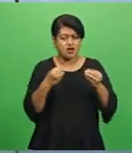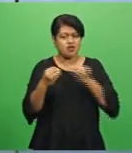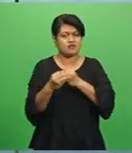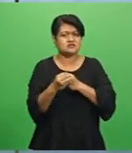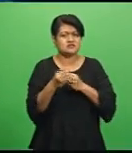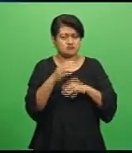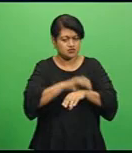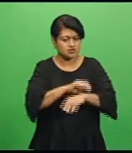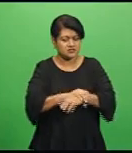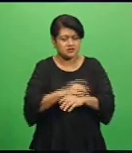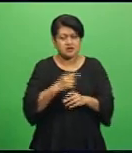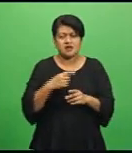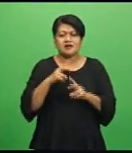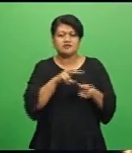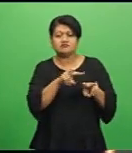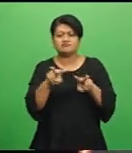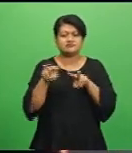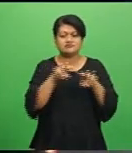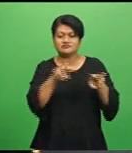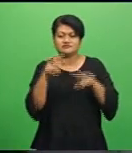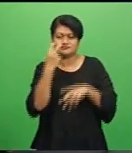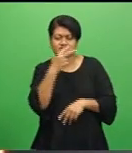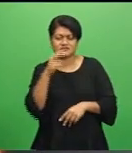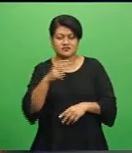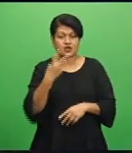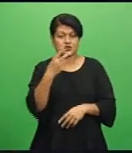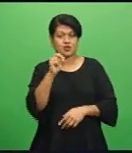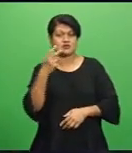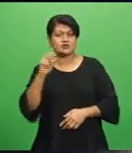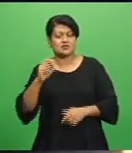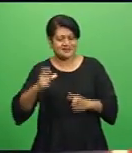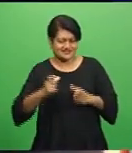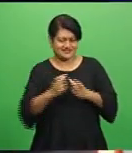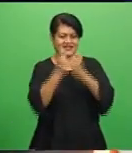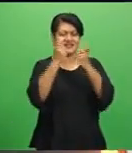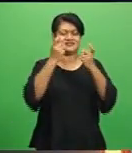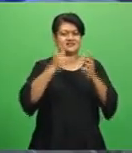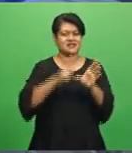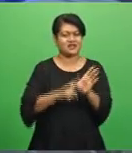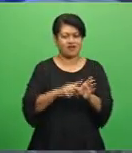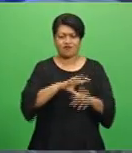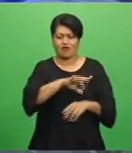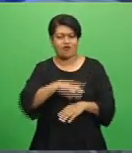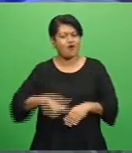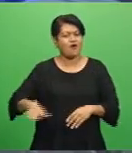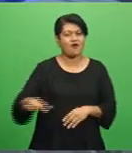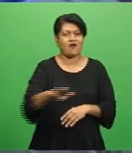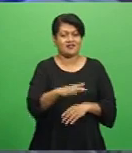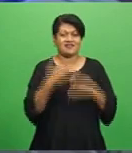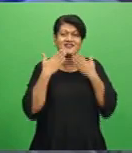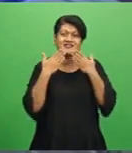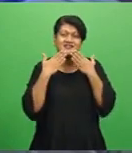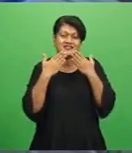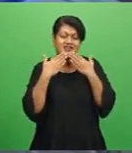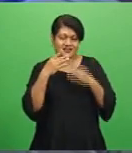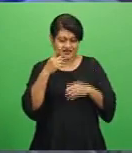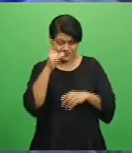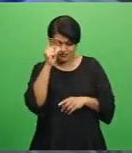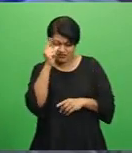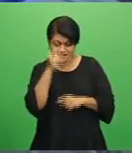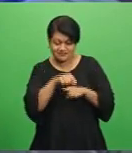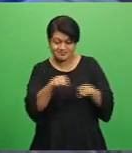last night. Tundravu adds 2020 was a challenging year for everyone. While thanking Fijians for adhering to the